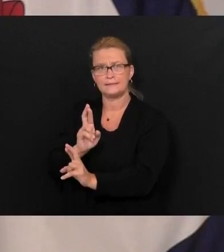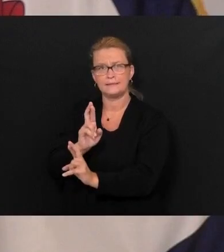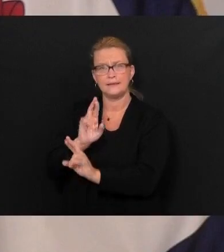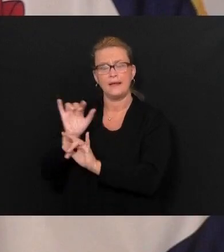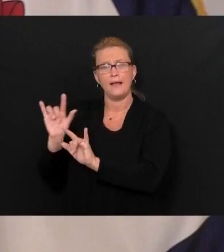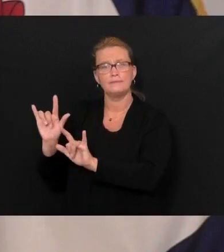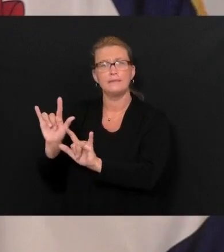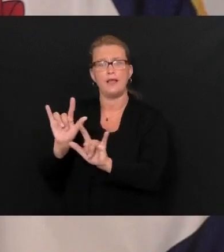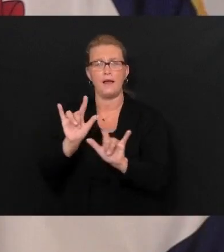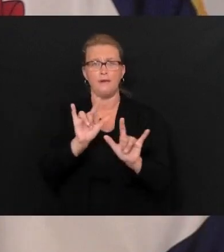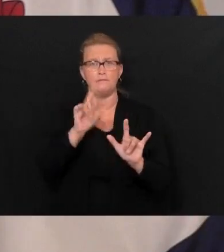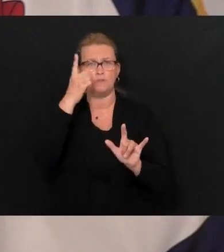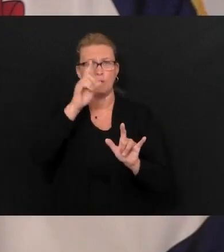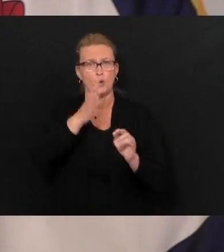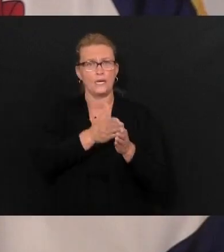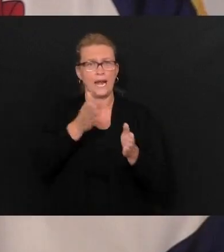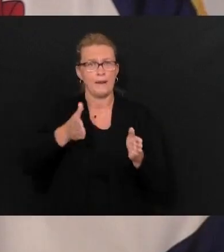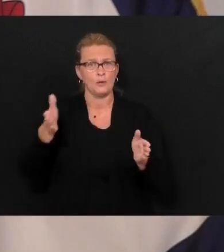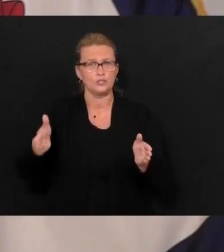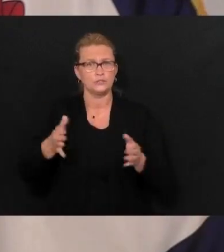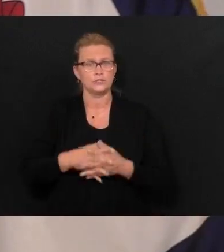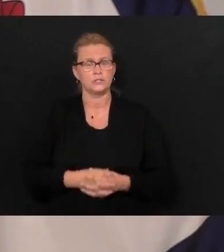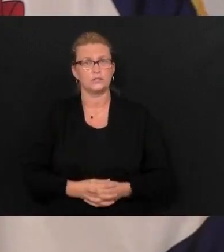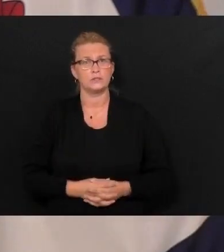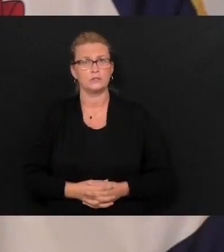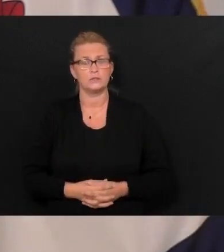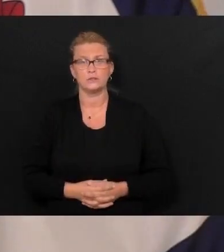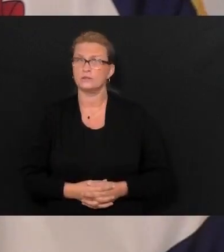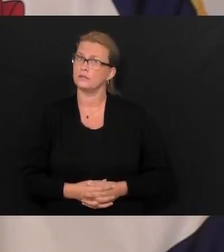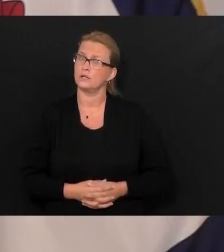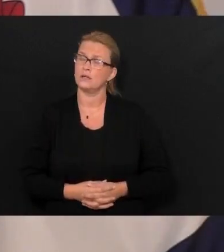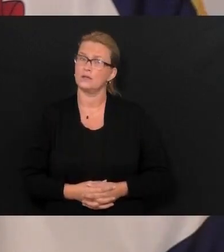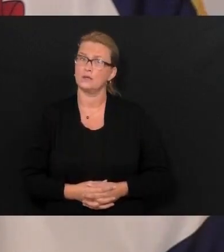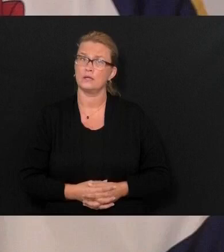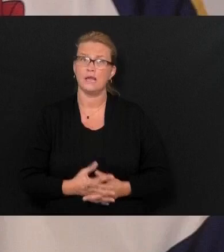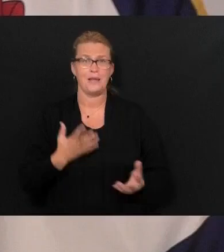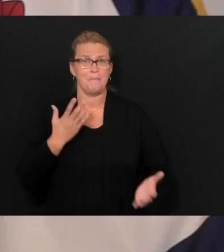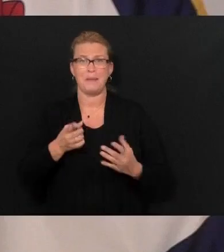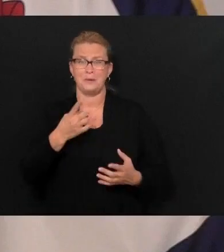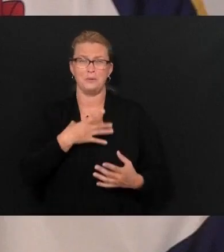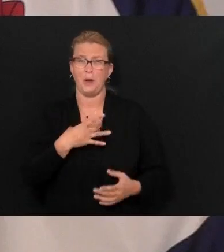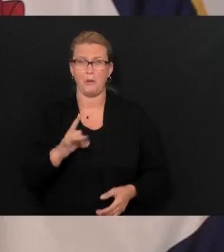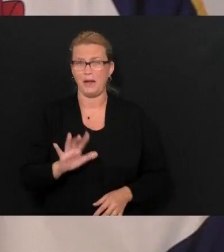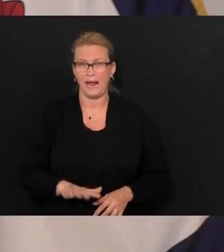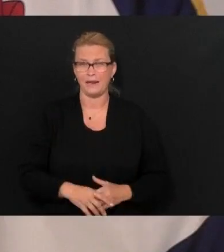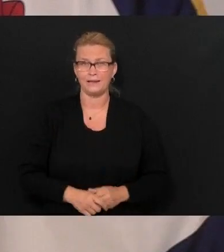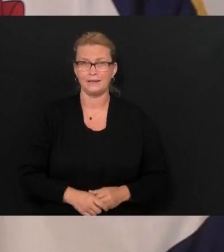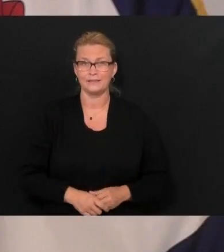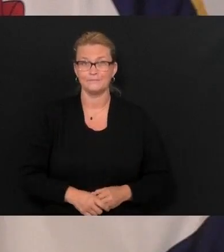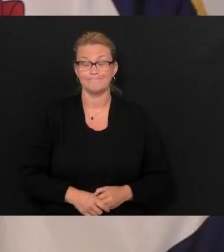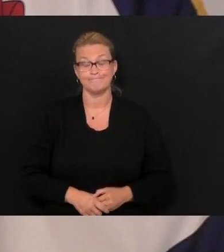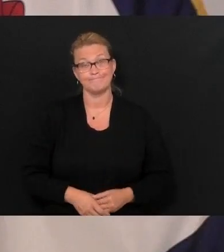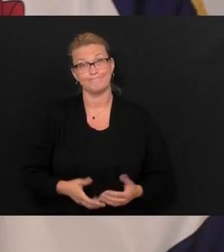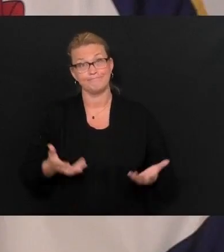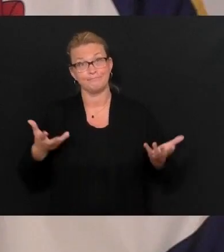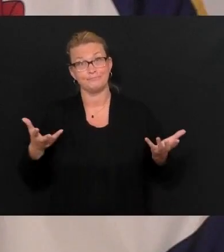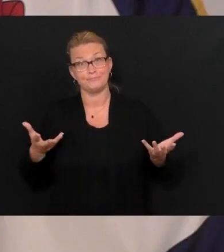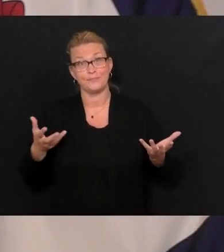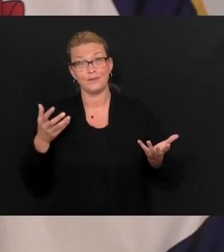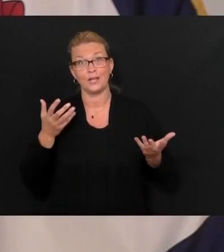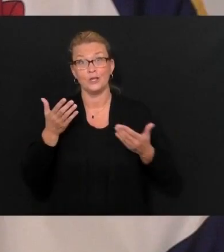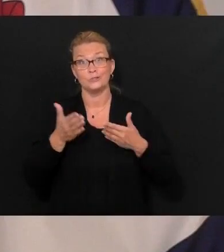neighbors and everything else, maybe it's just something that you just don't quite like. So what? So